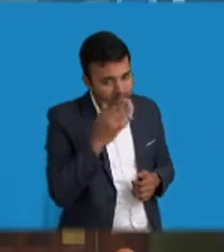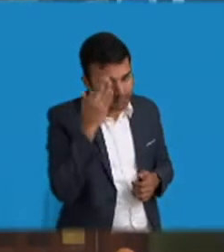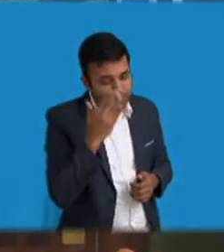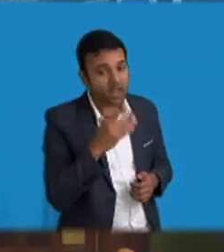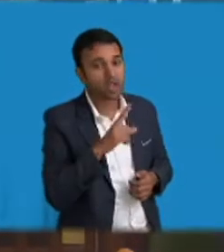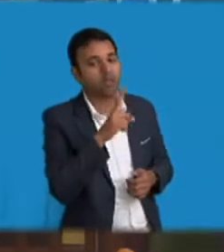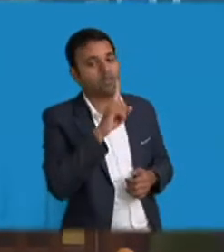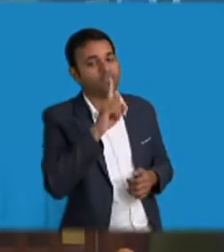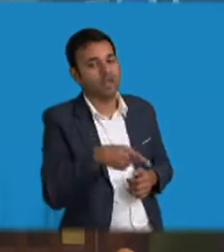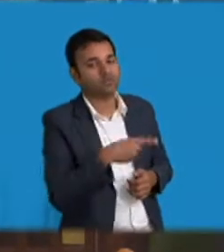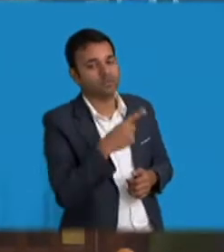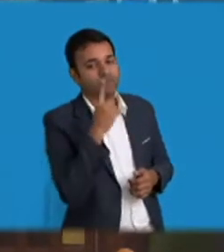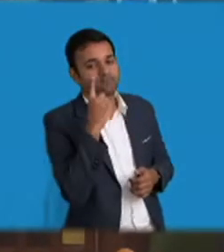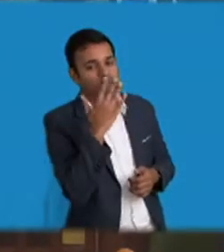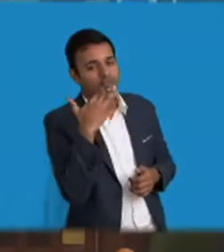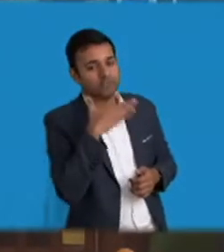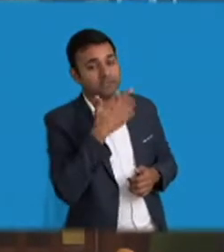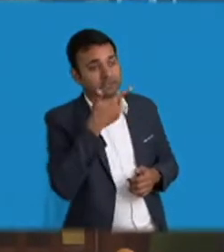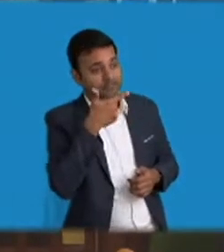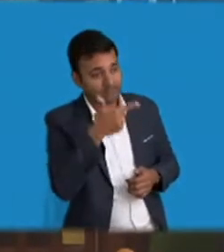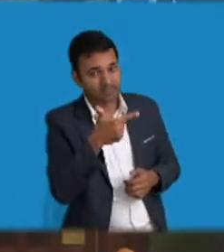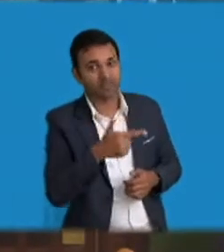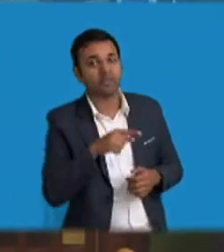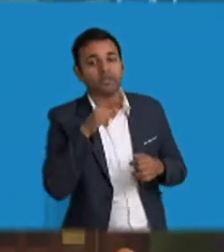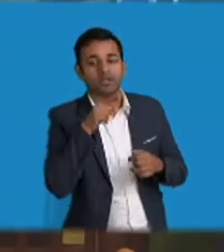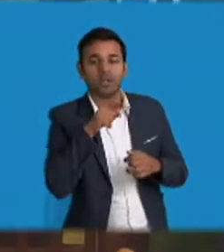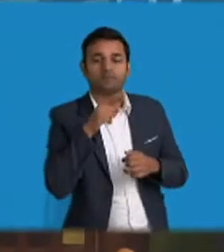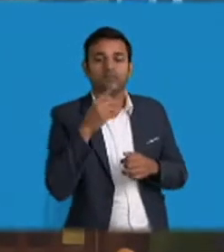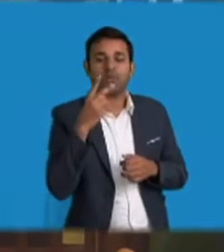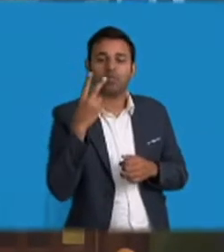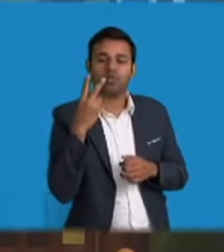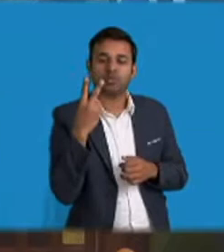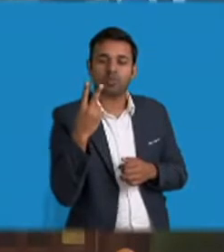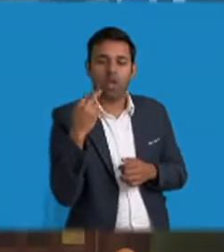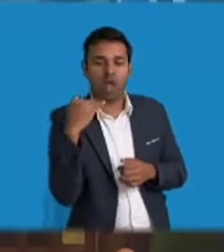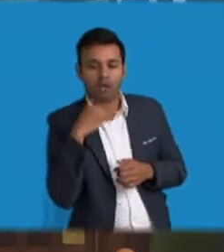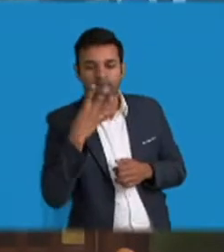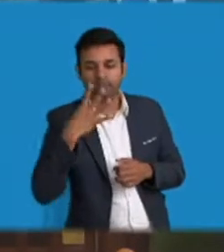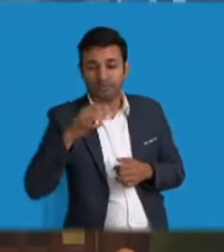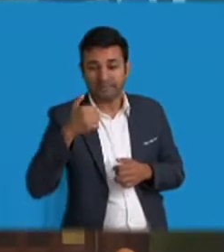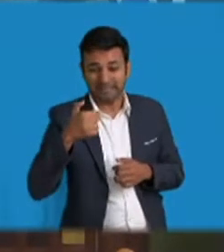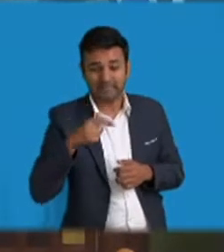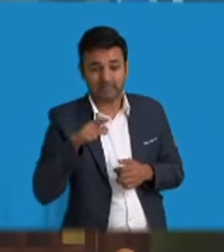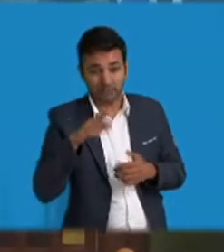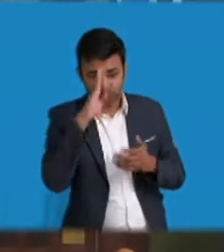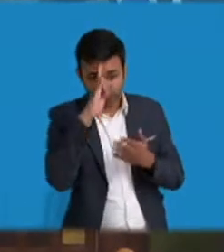1,157 over 226,000 students is